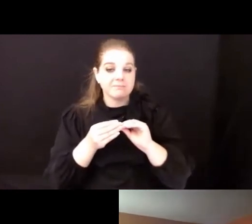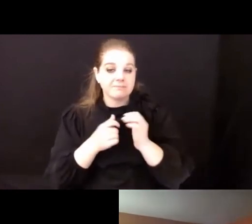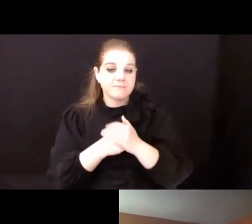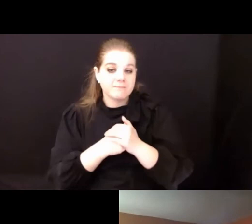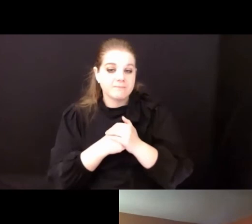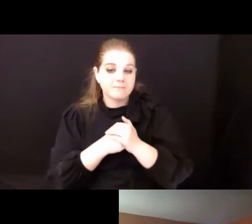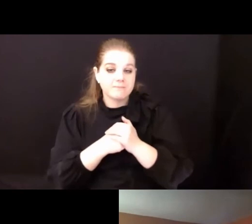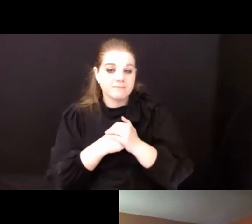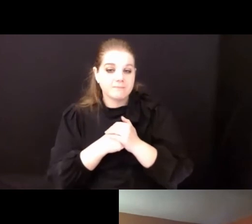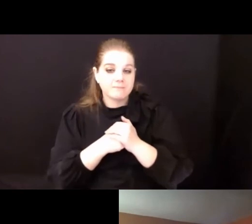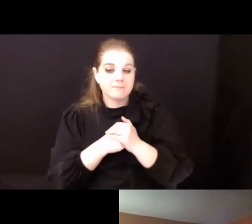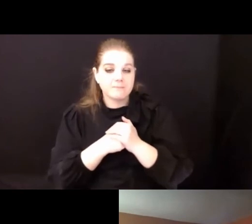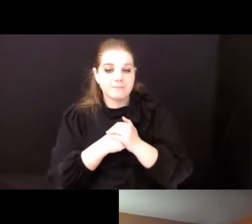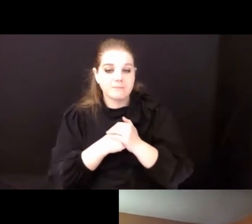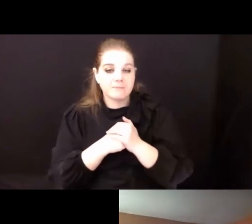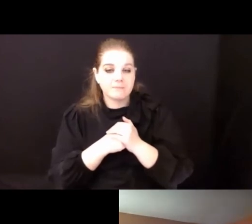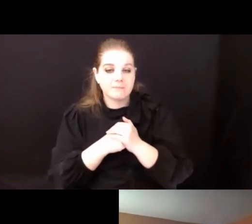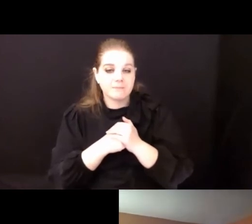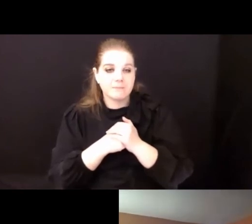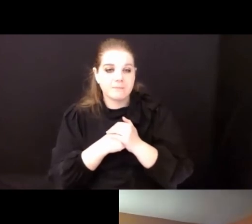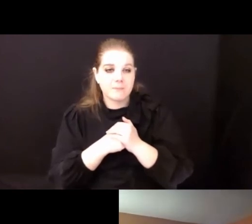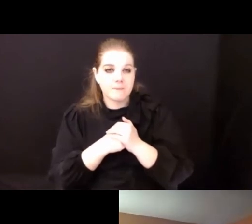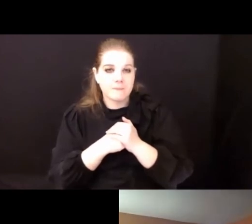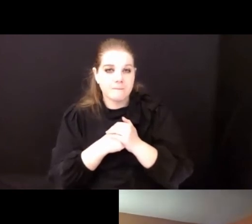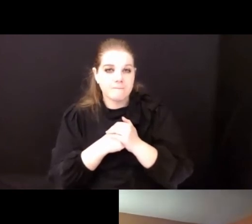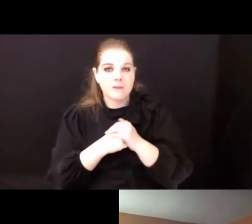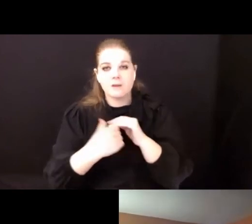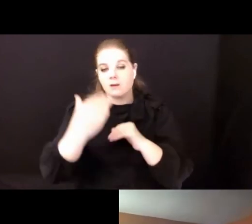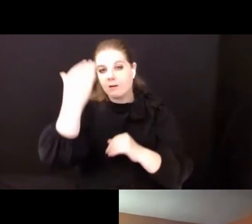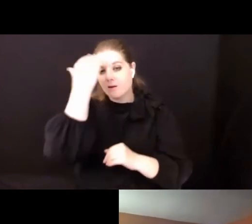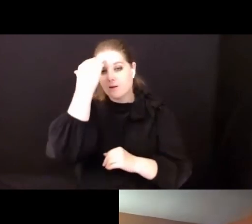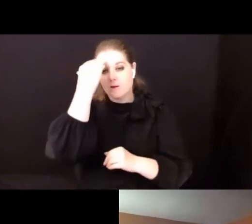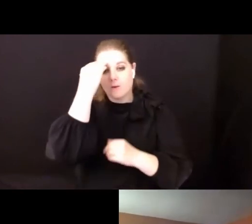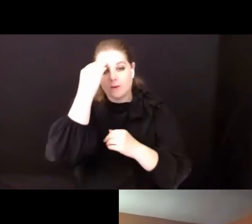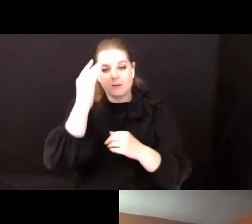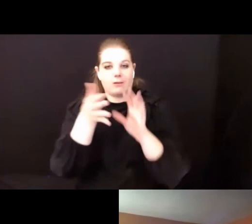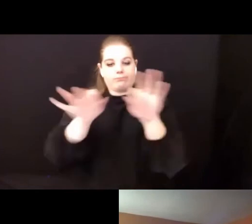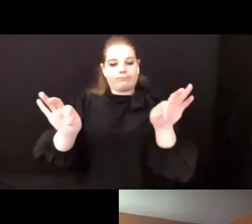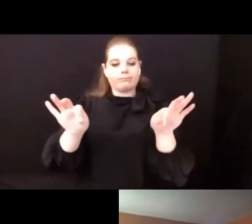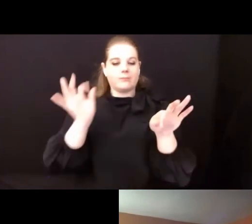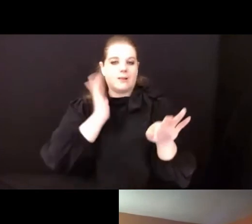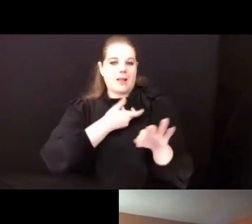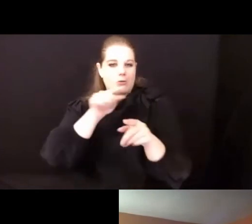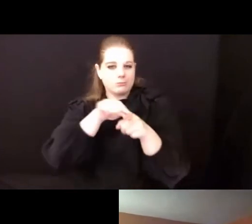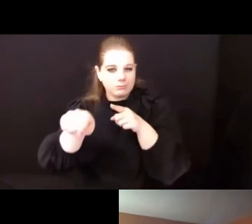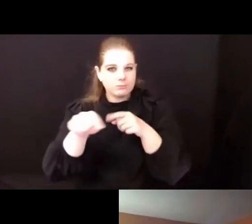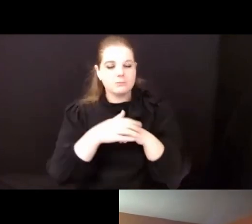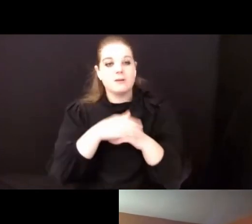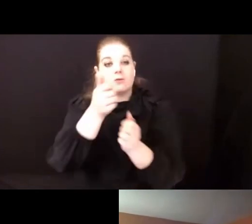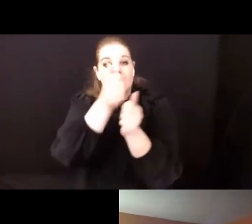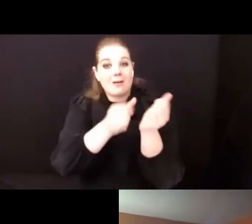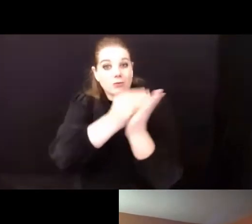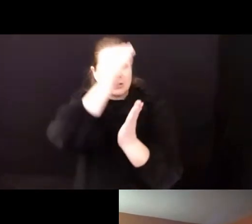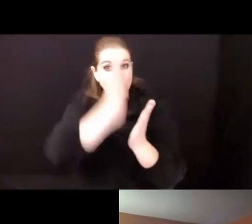the line within our profession is, for every student that you see,